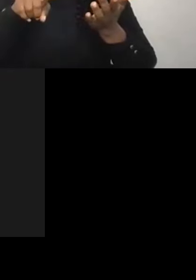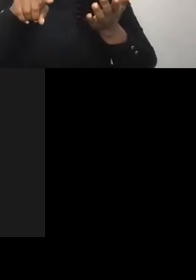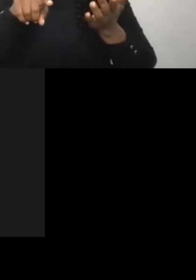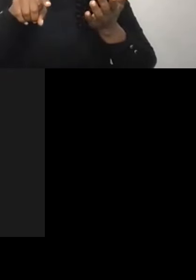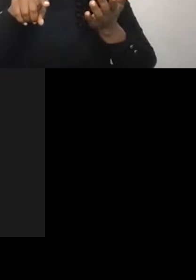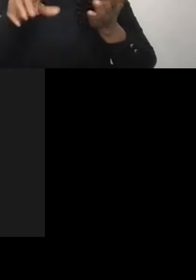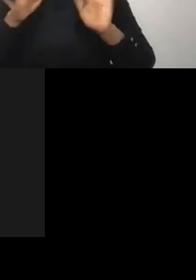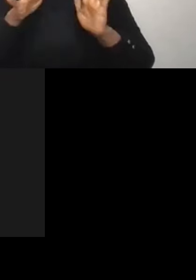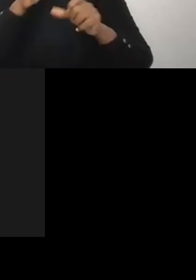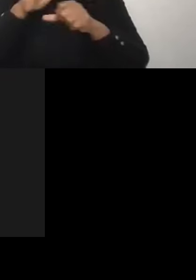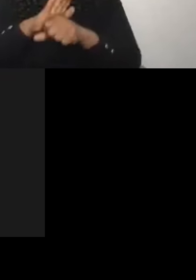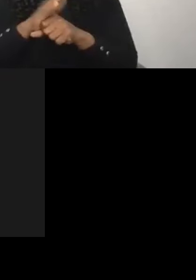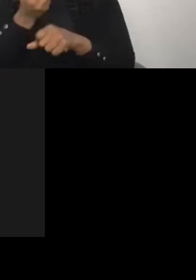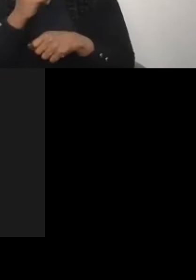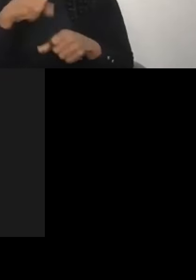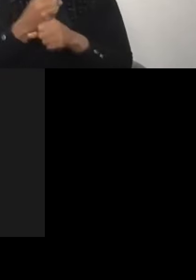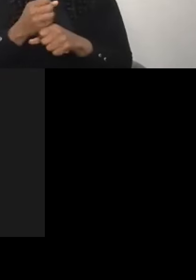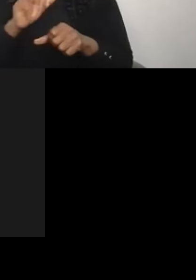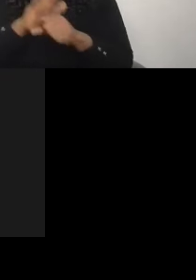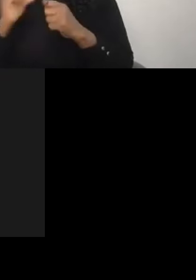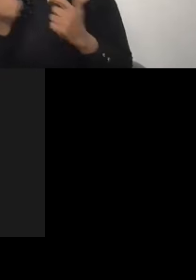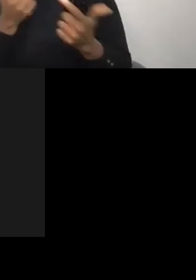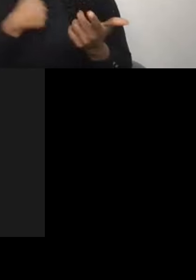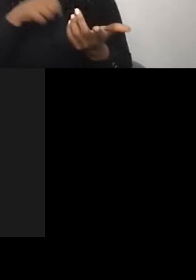it's been a stressful few years. I mean, it's been stressful for all of us,